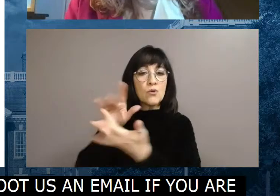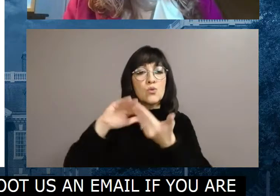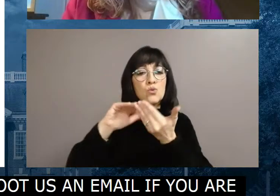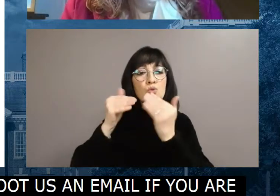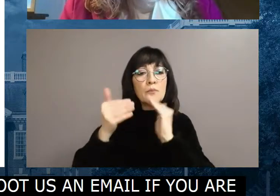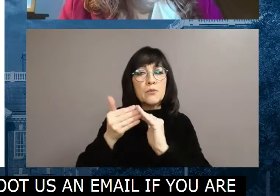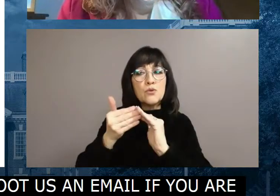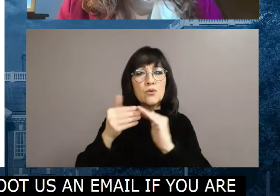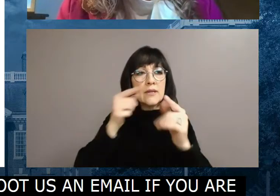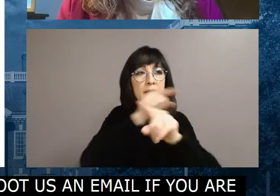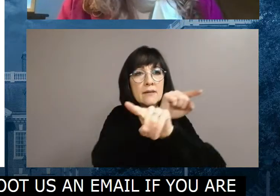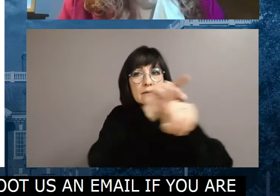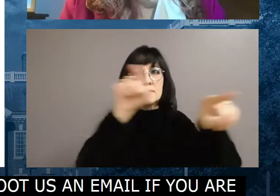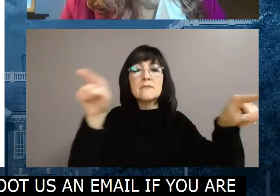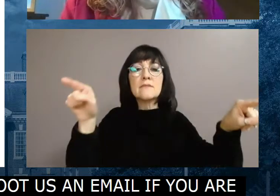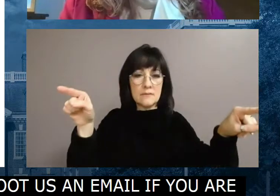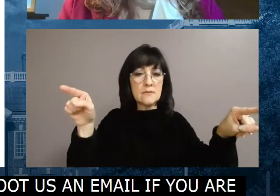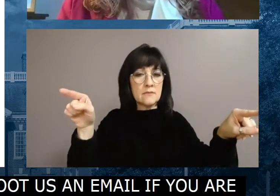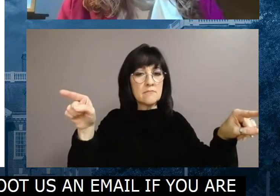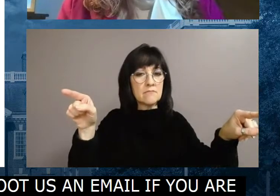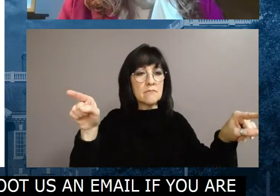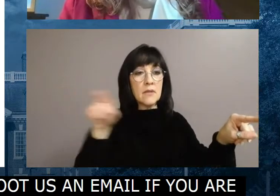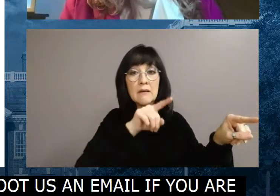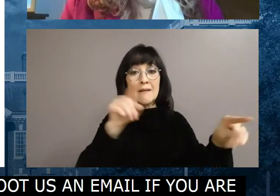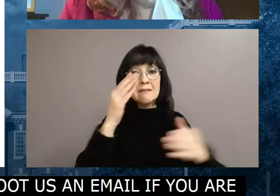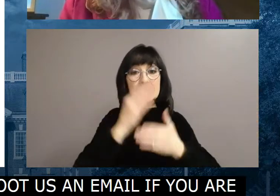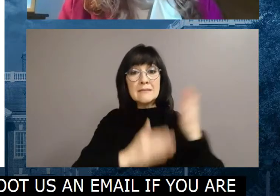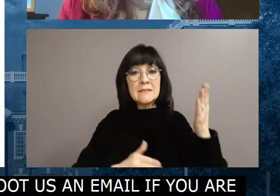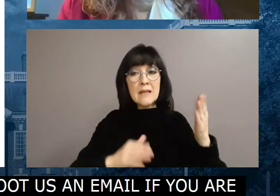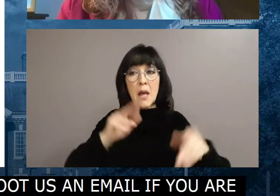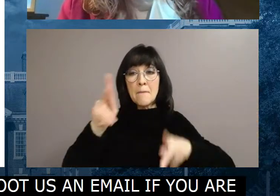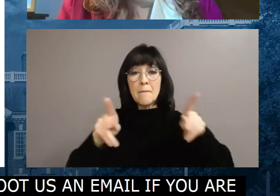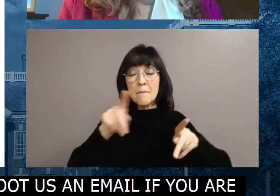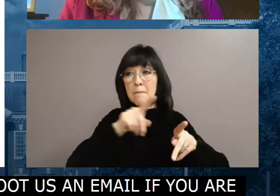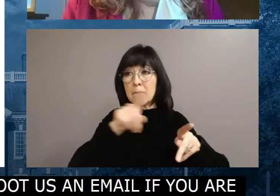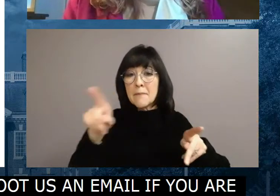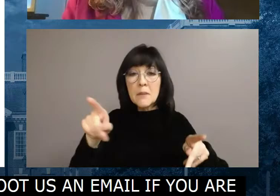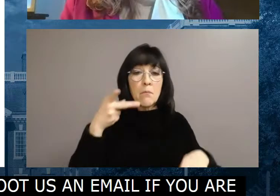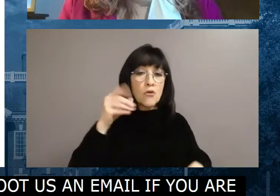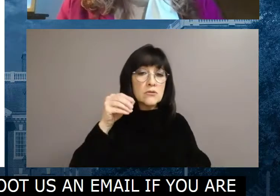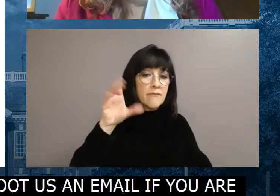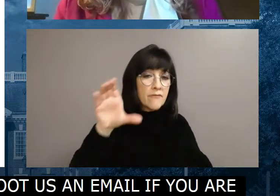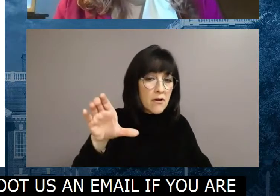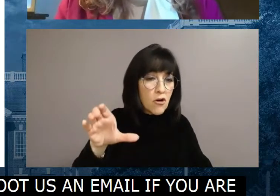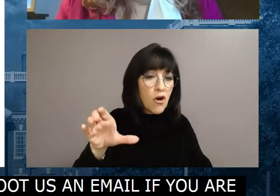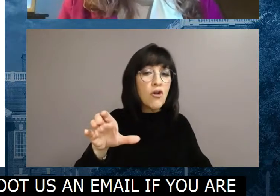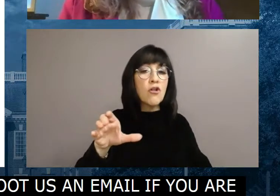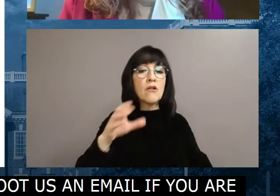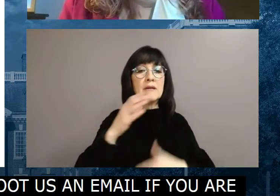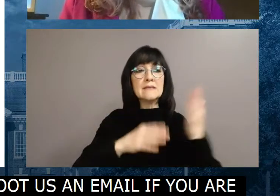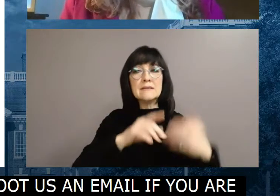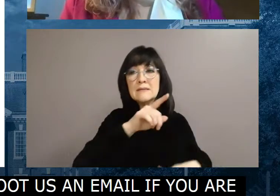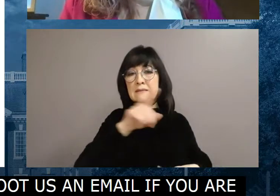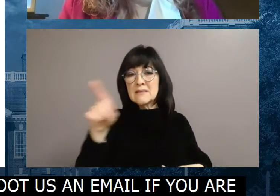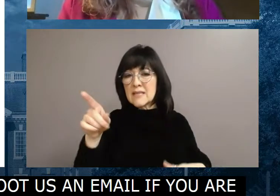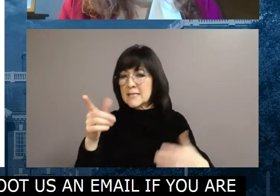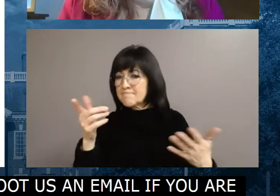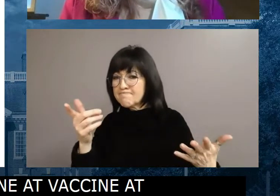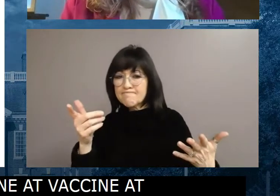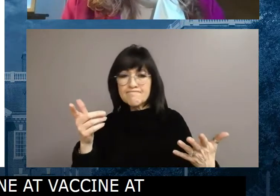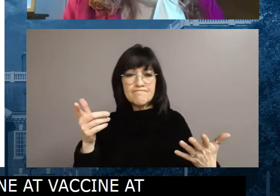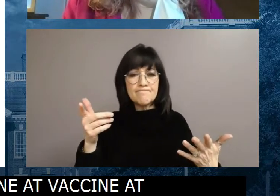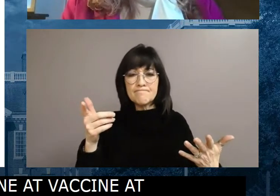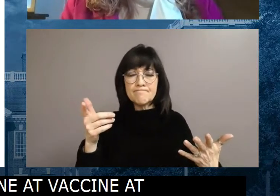some time to stay focused on persons of color who aren't either able to access or who